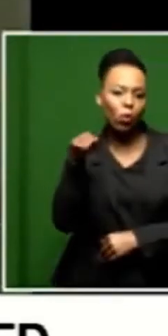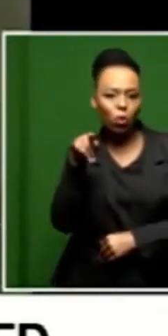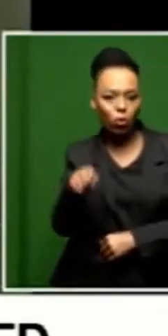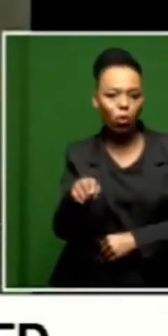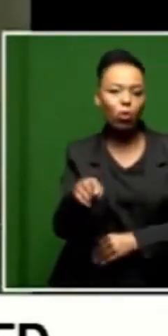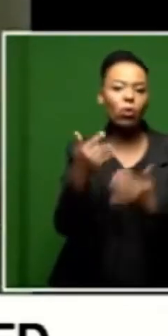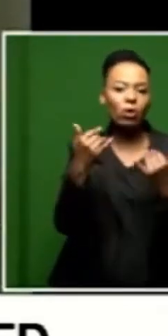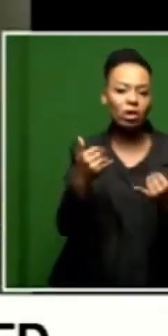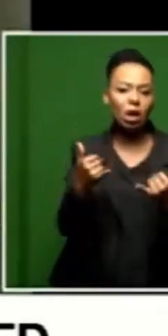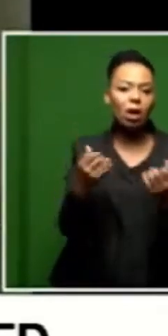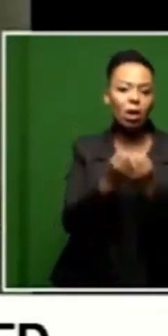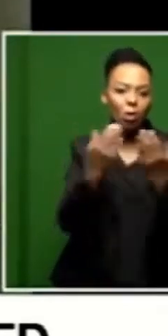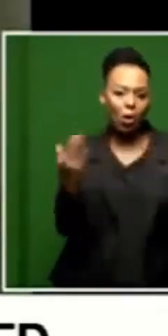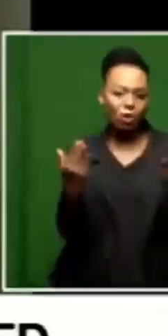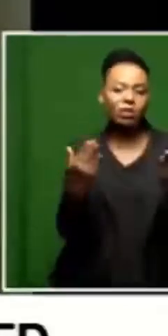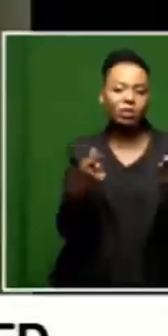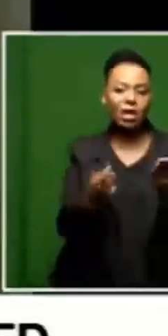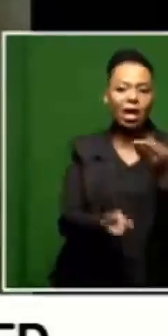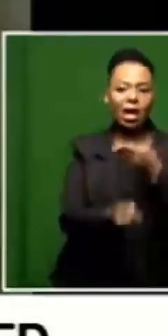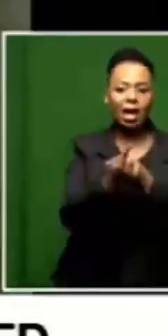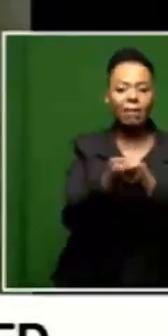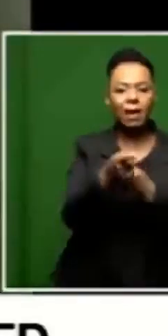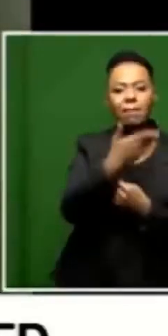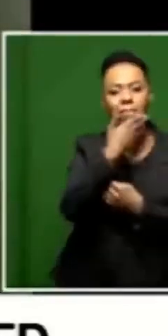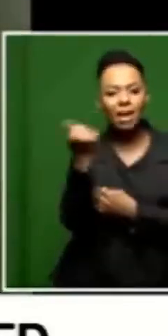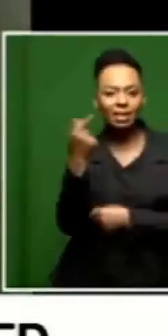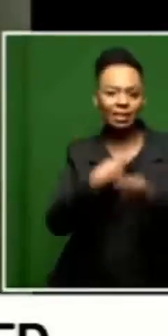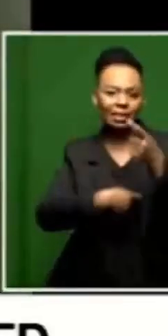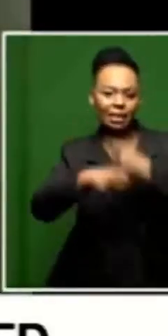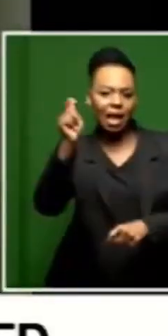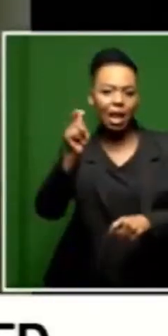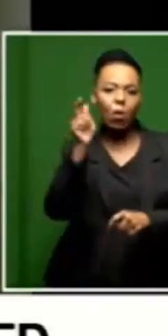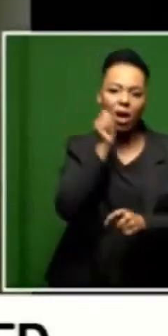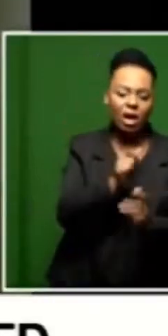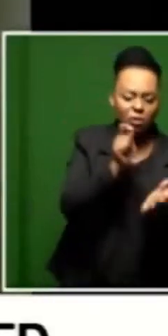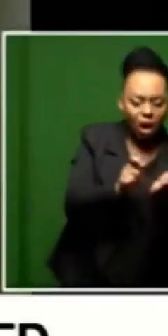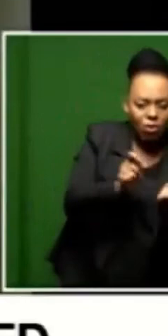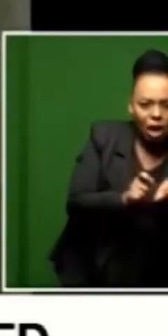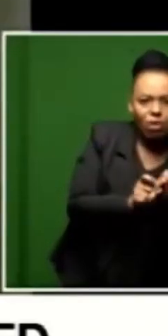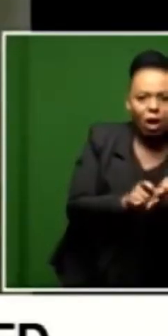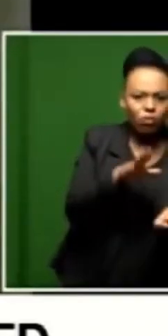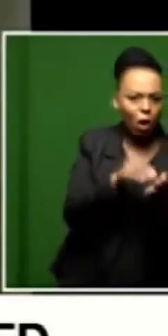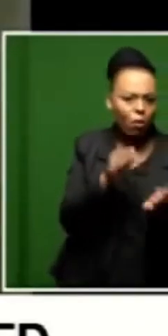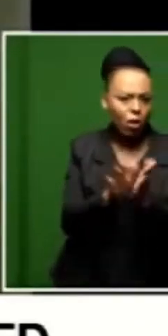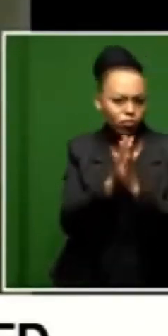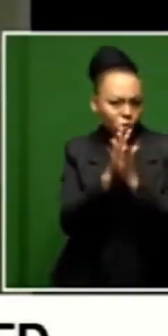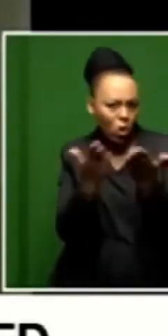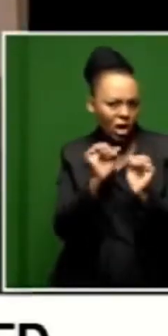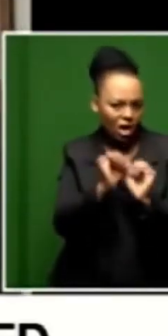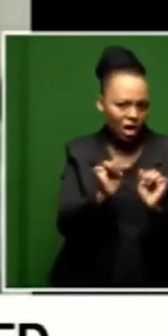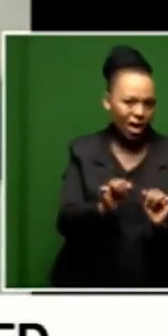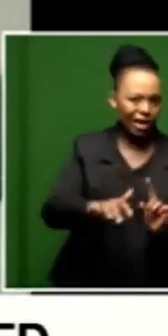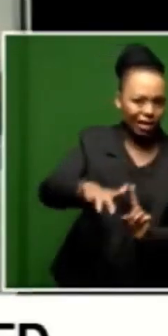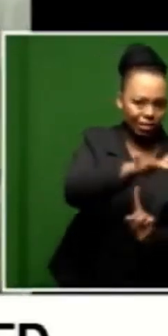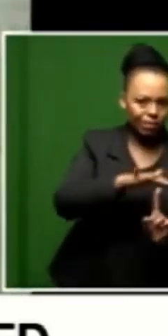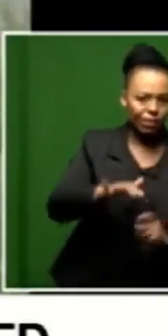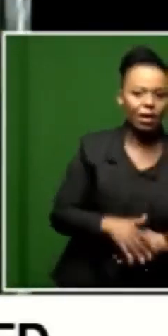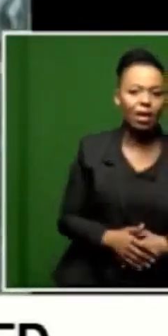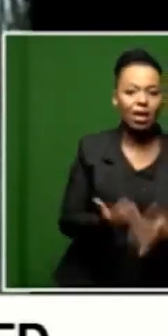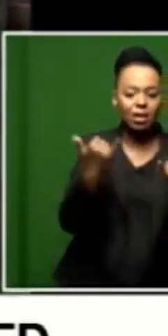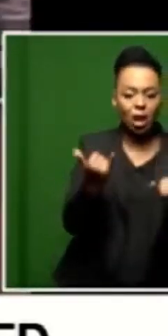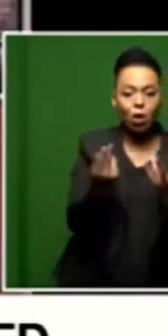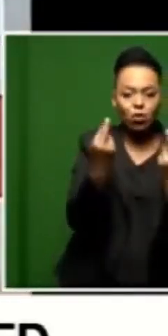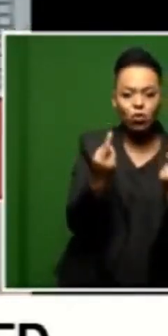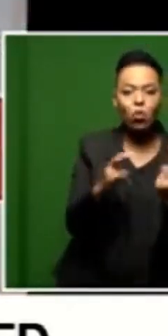quickly became a bestseller. Since then, he has never stopped writing, with his latest novel, The New Kingdom, published this